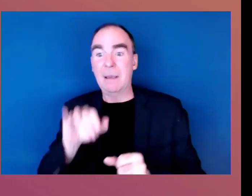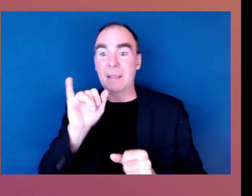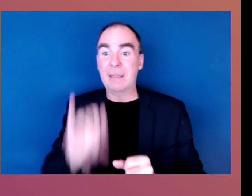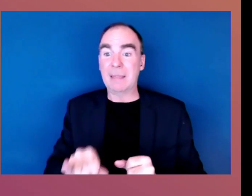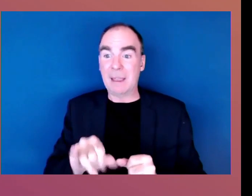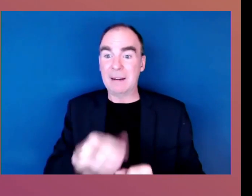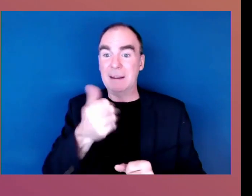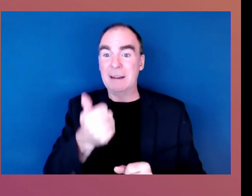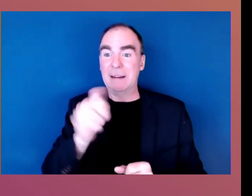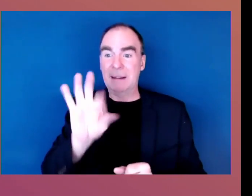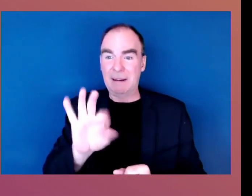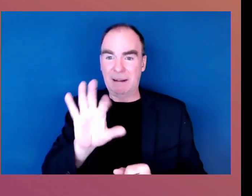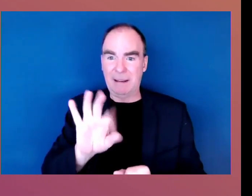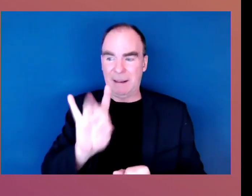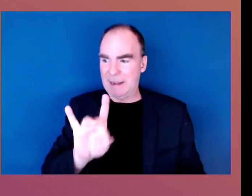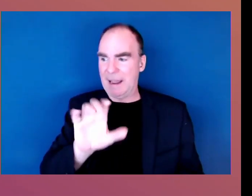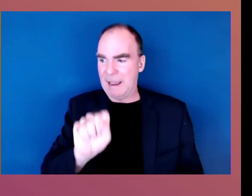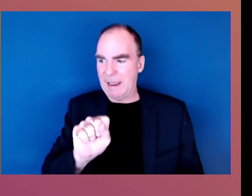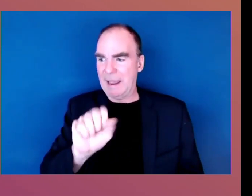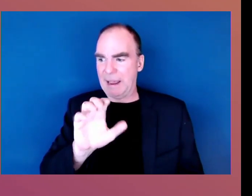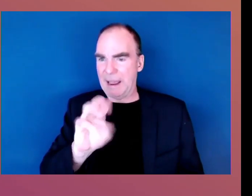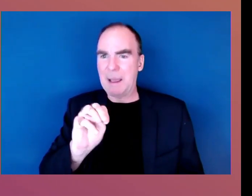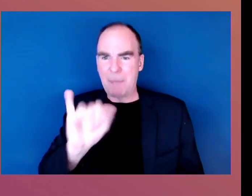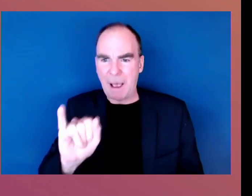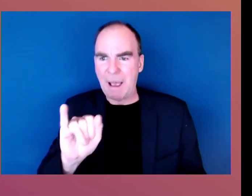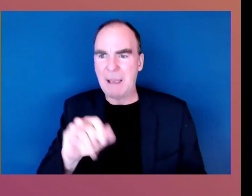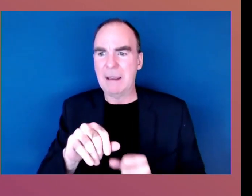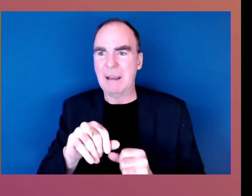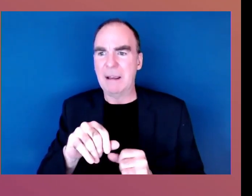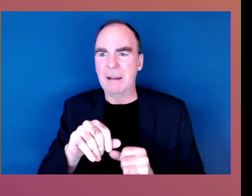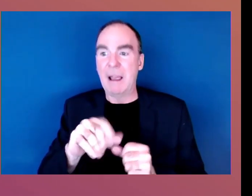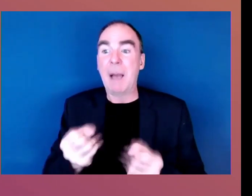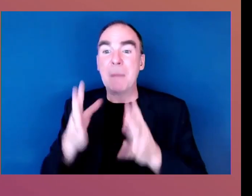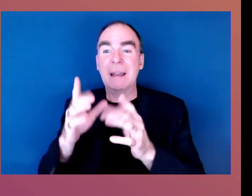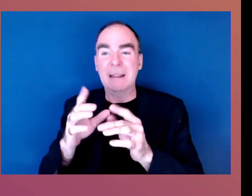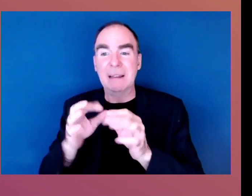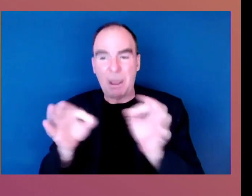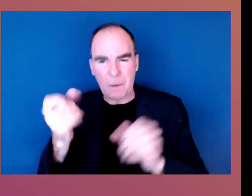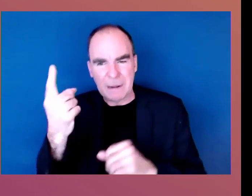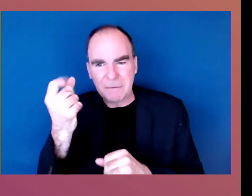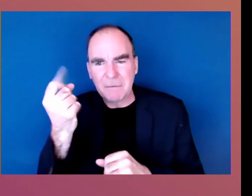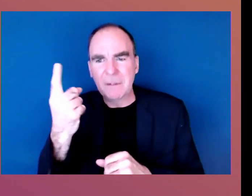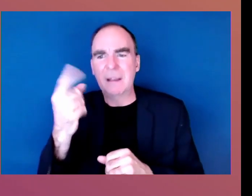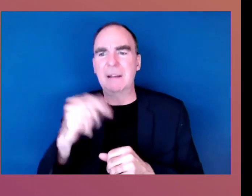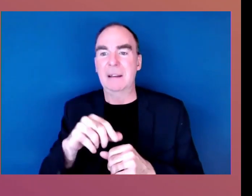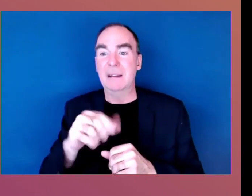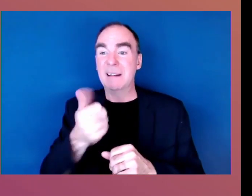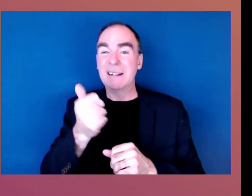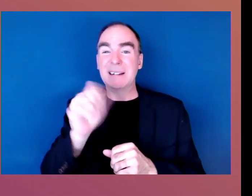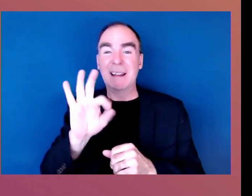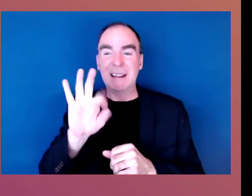1998 at ACM Assets, and the paper received the Long-Term Impact Award from SIGACCESS